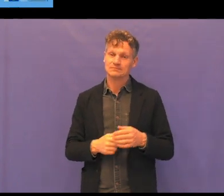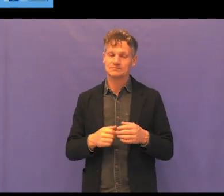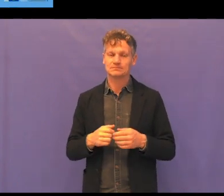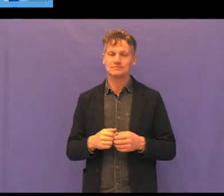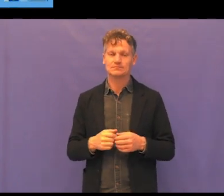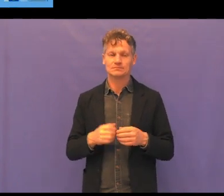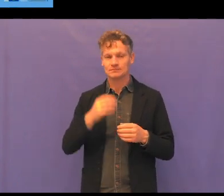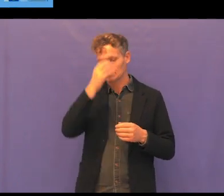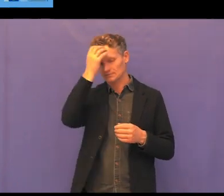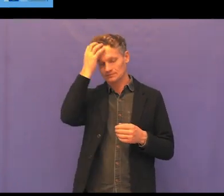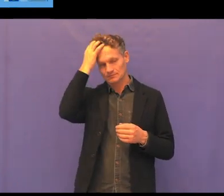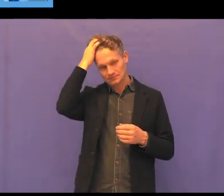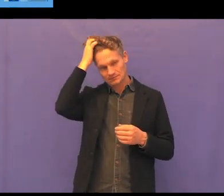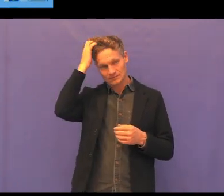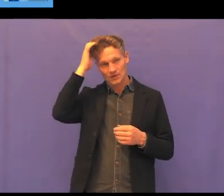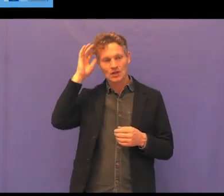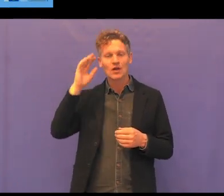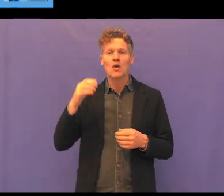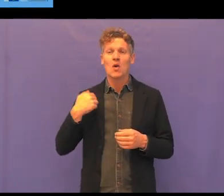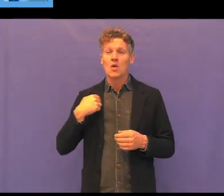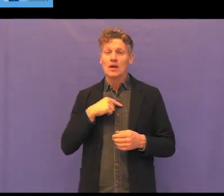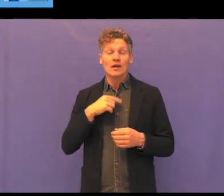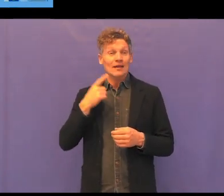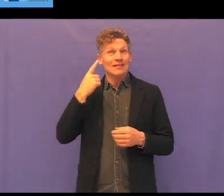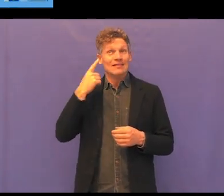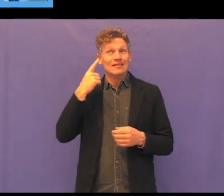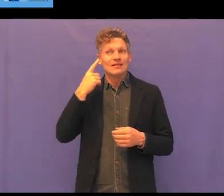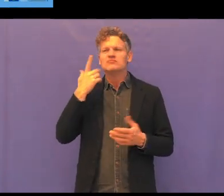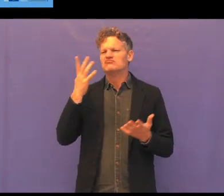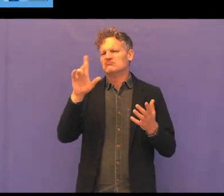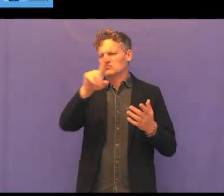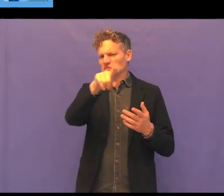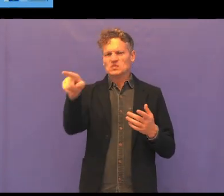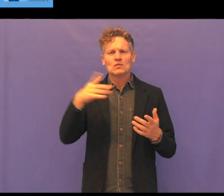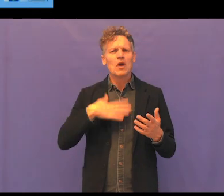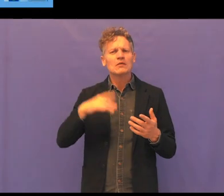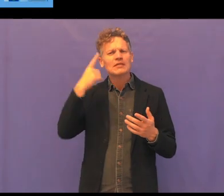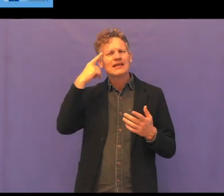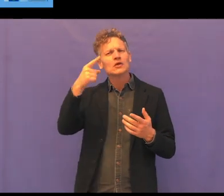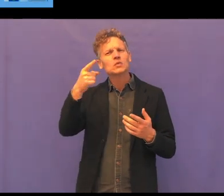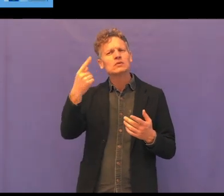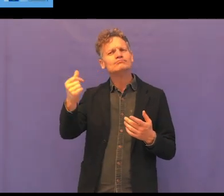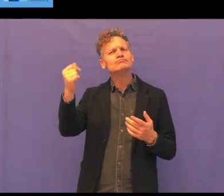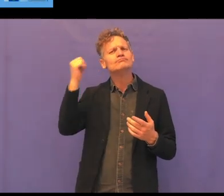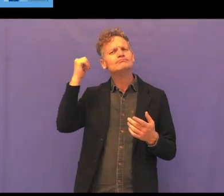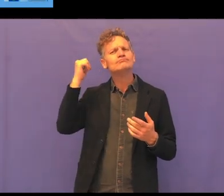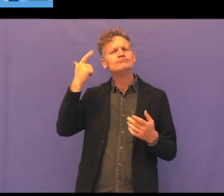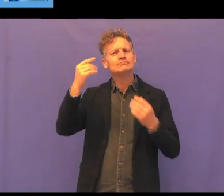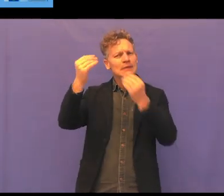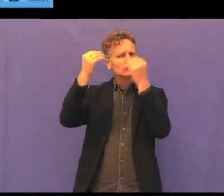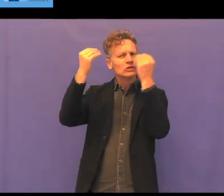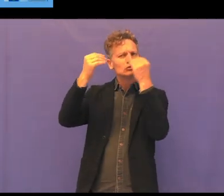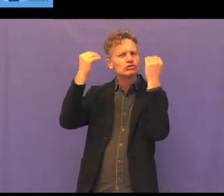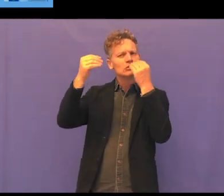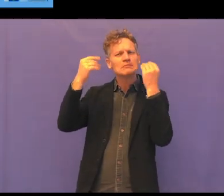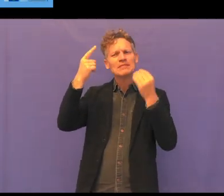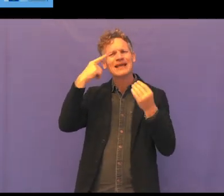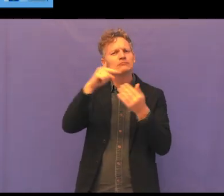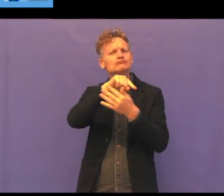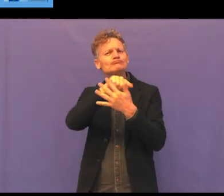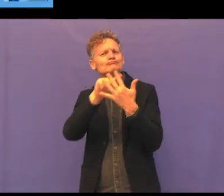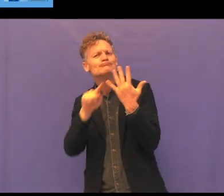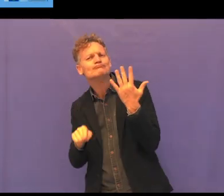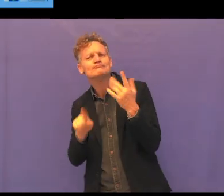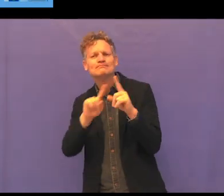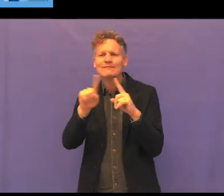education. Think back to the range of languages that were on offer to you. And ask yourself how